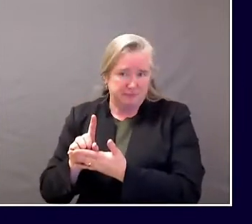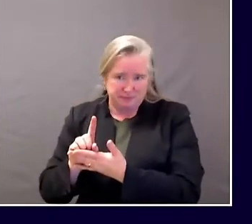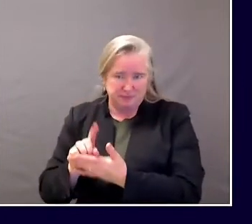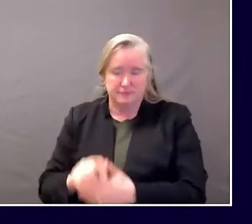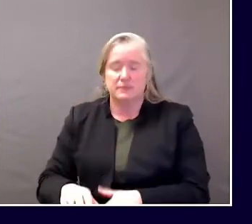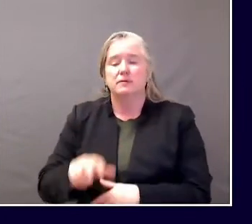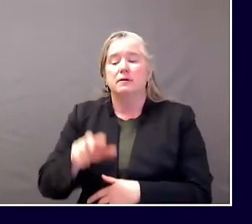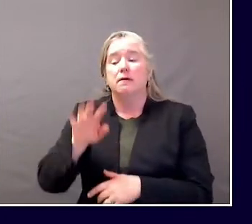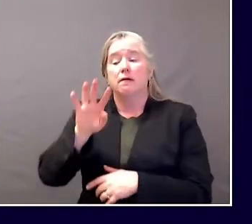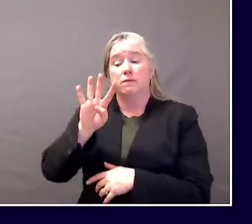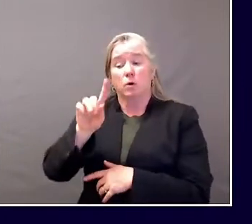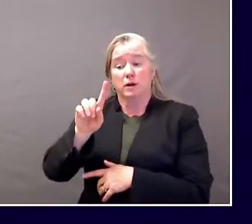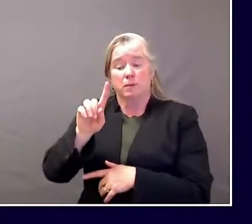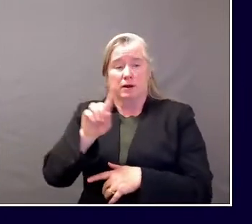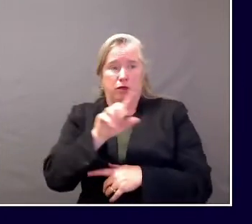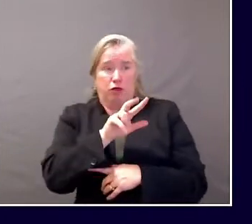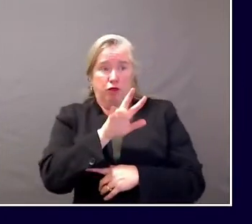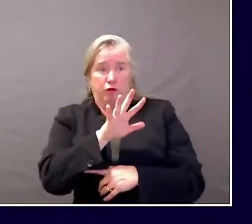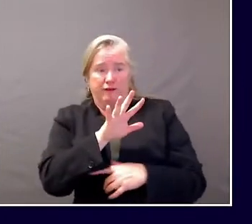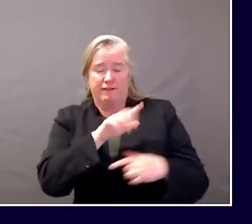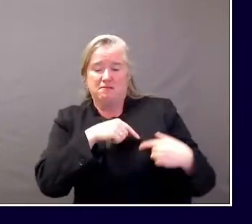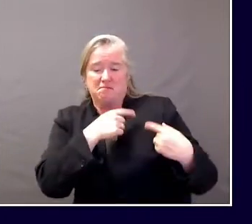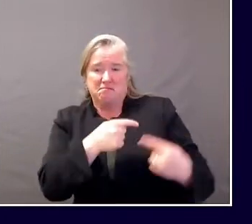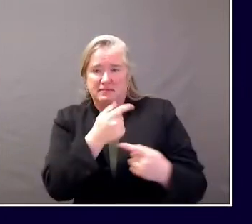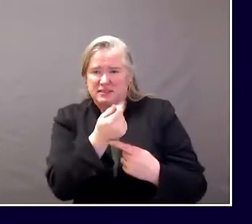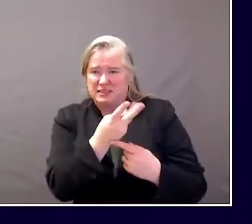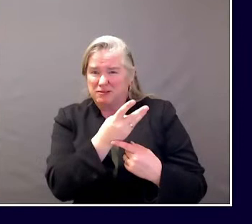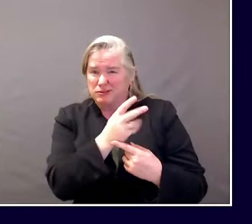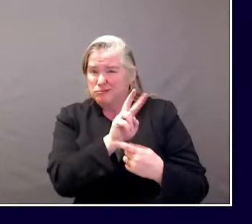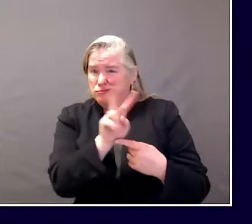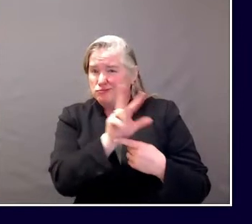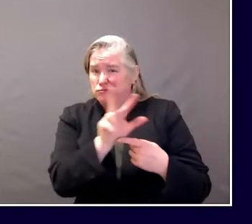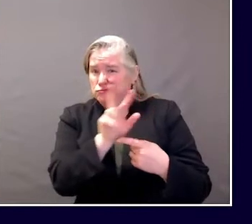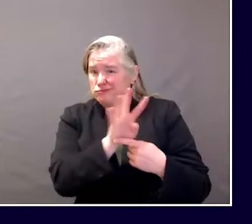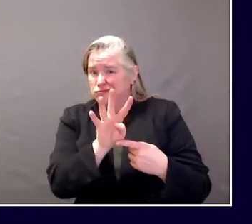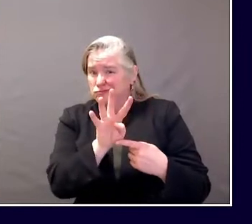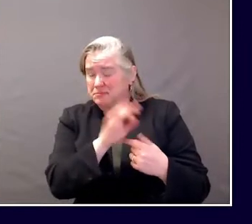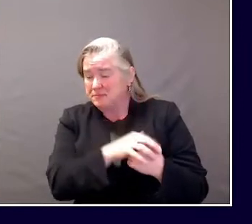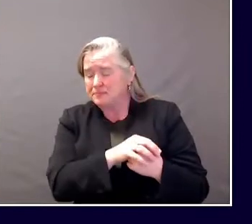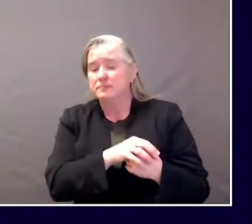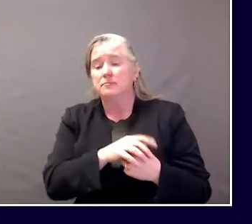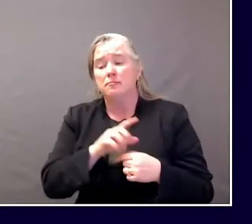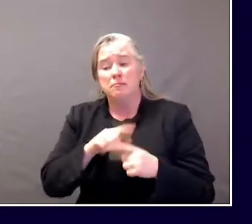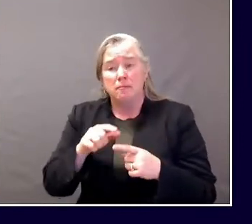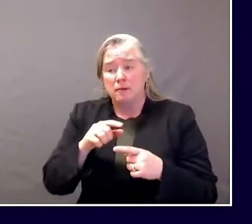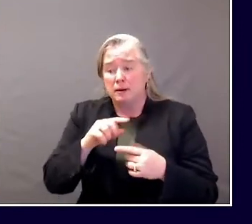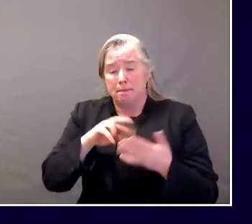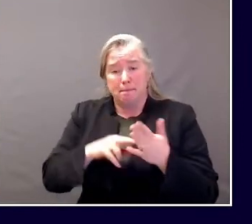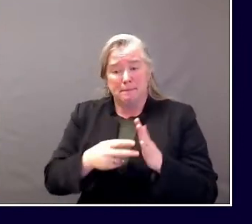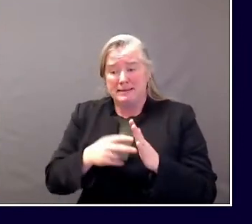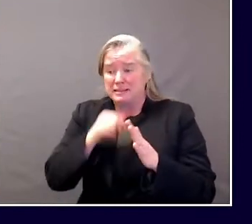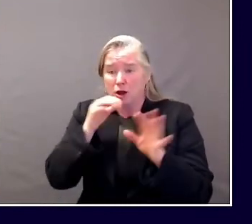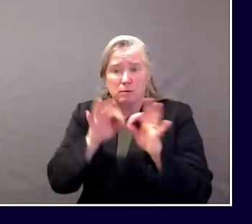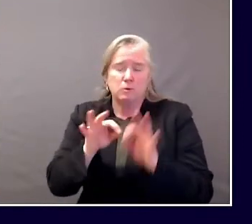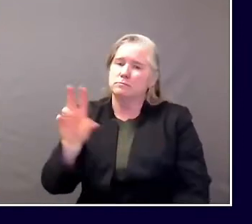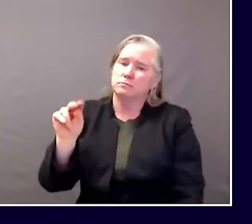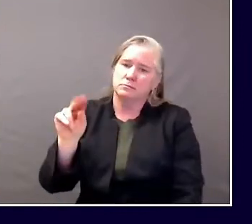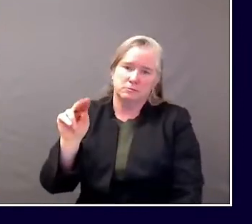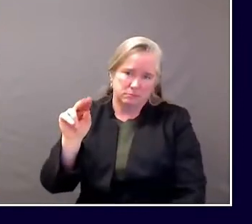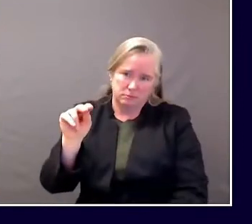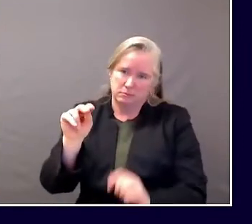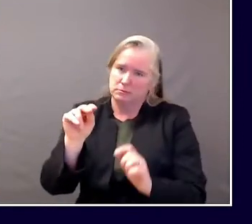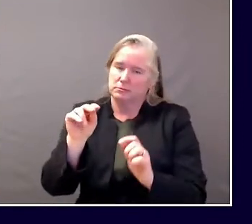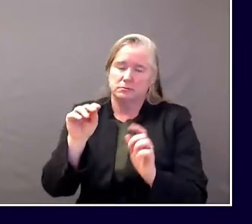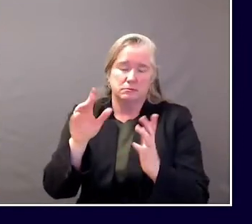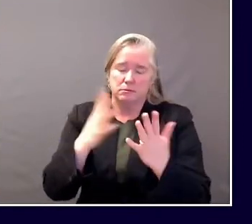the 41 occurred over the past several weeks. But that does not diminish their import one iota. They are all just